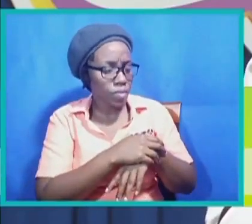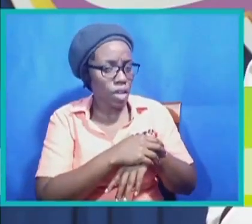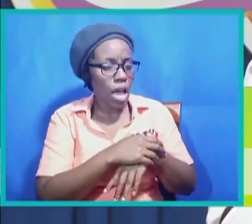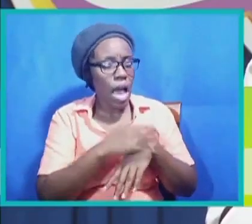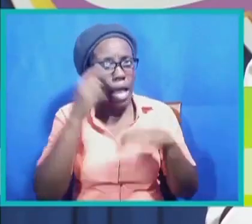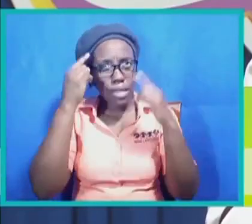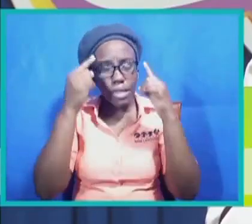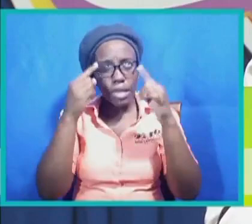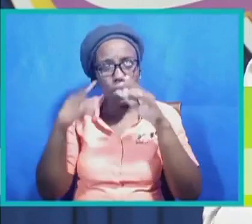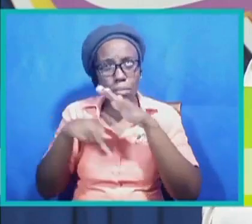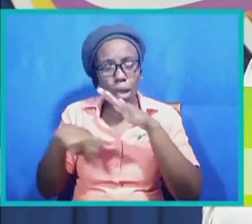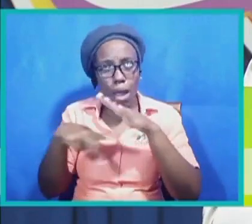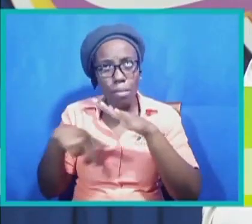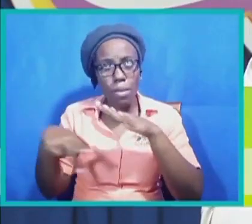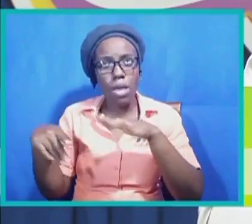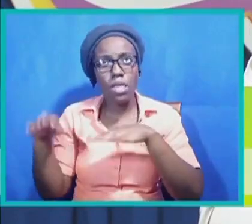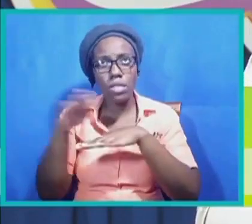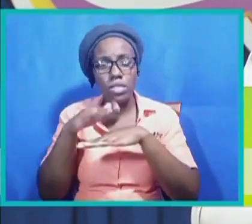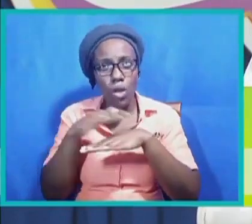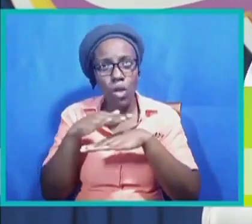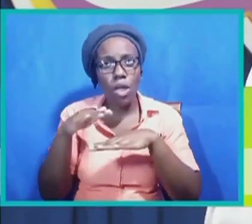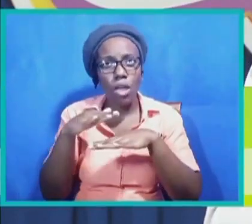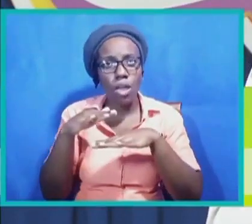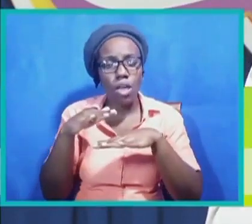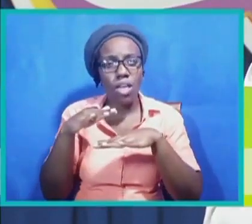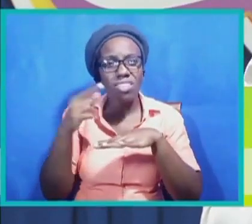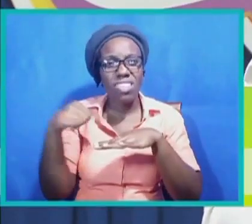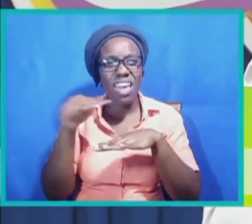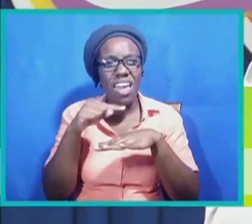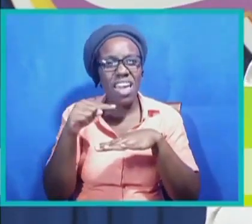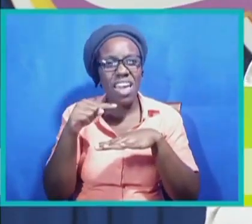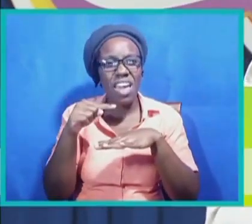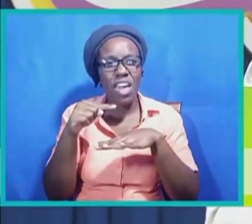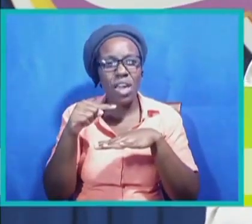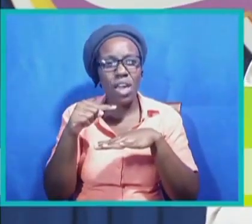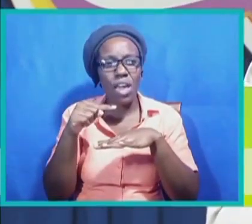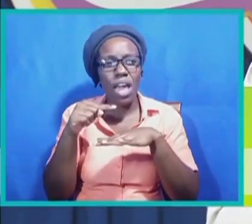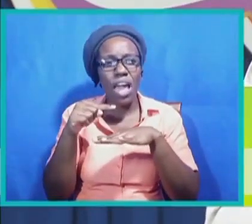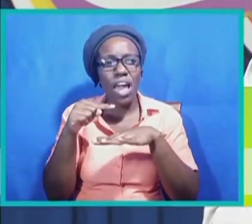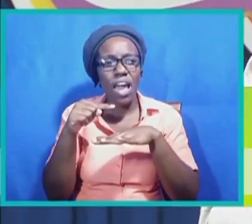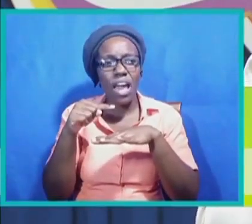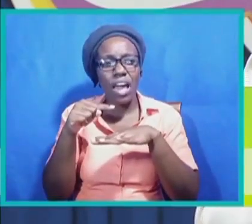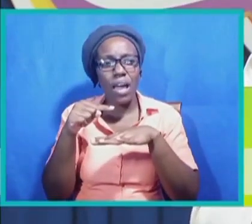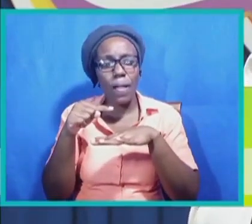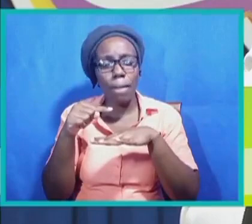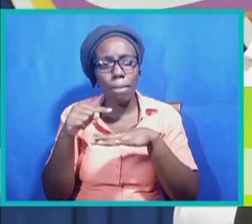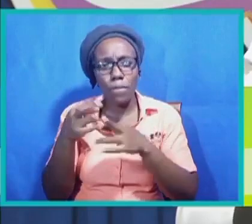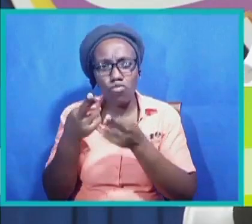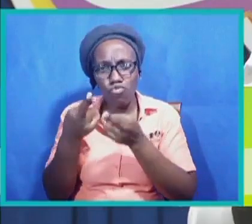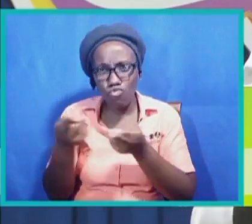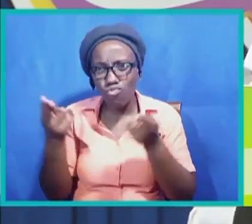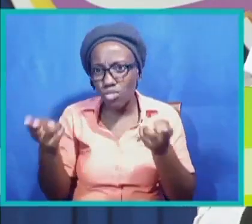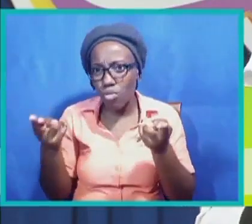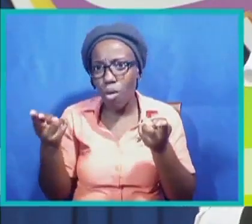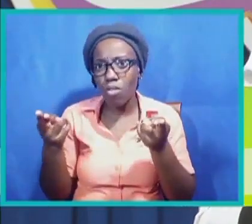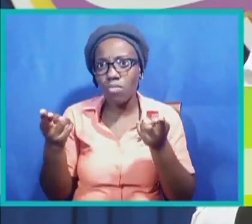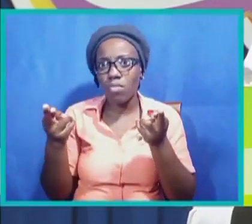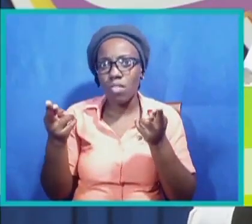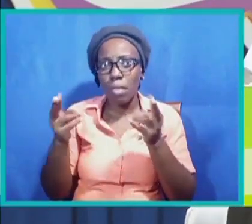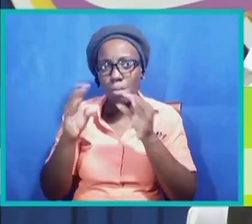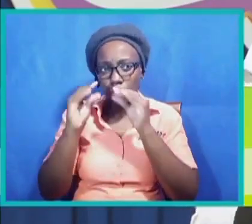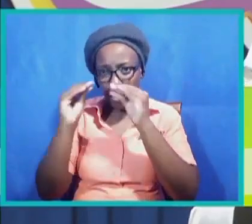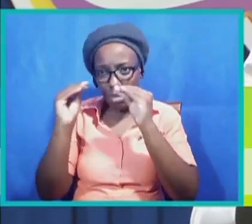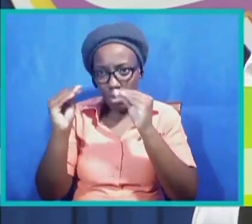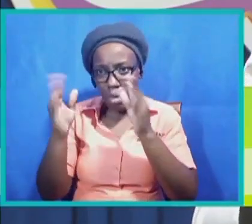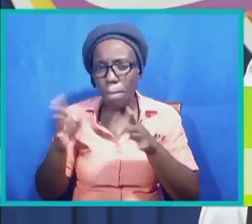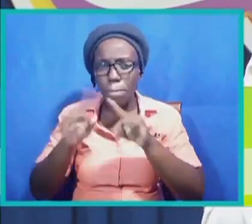teacher training-based resources, but not the possibility that the technology holds for both teachers and